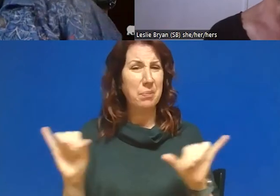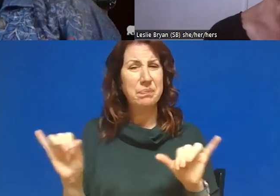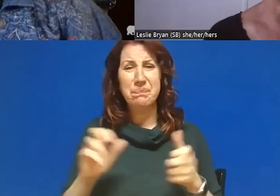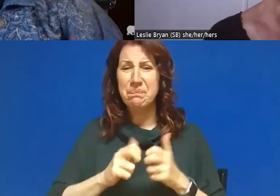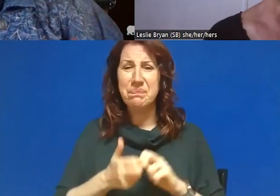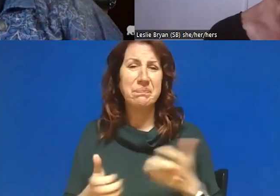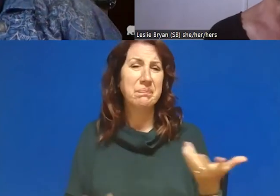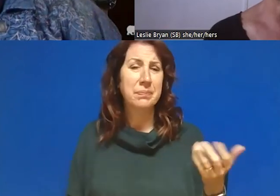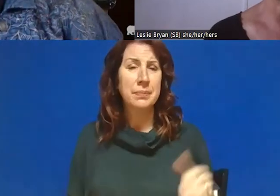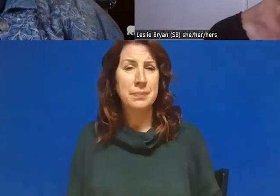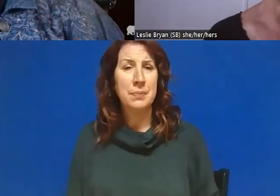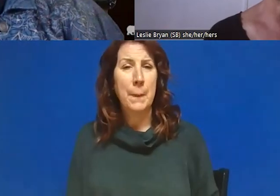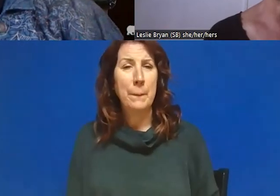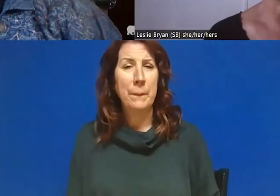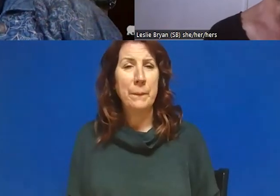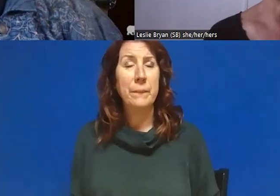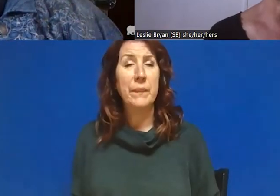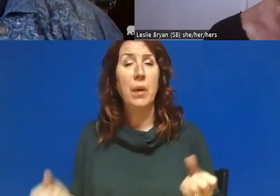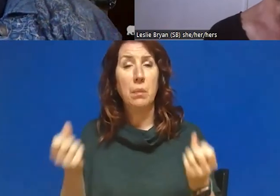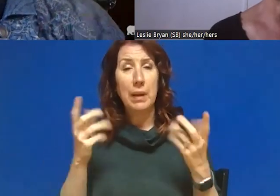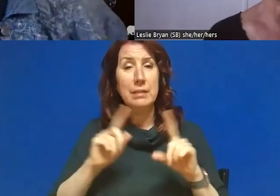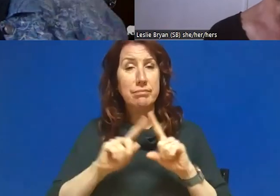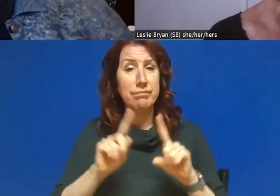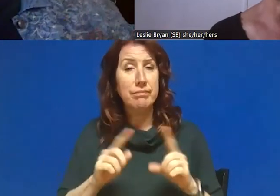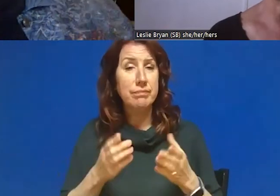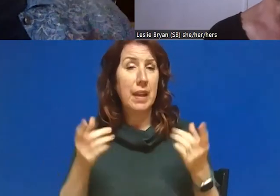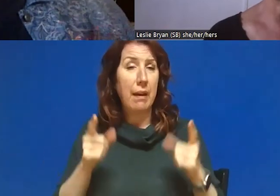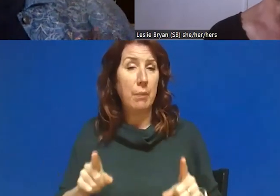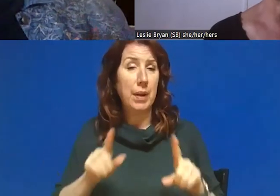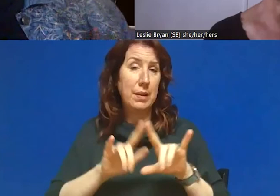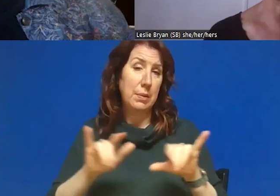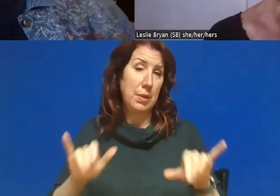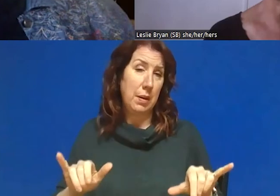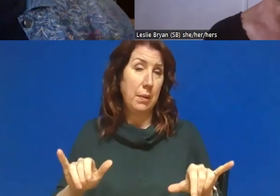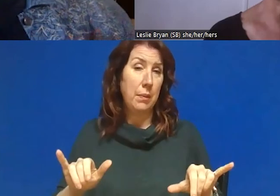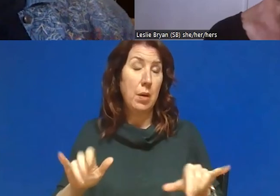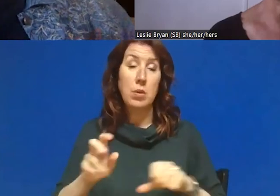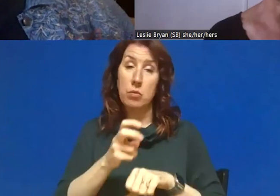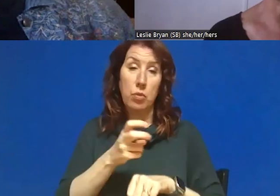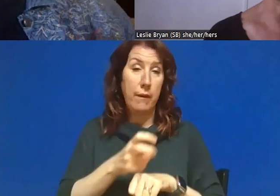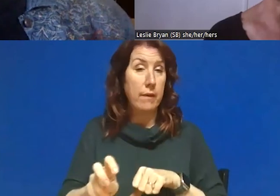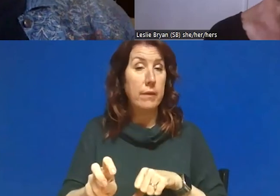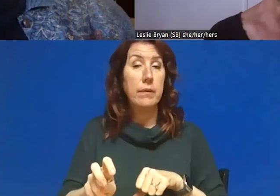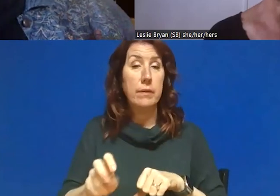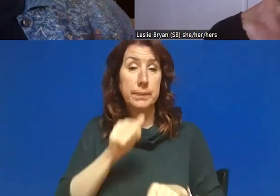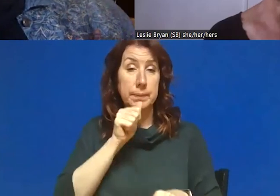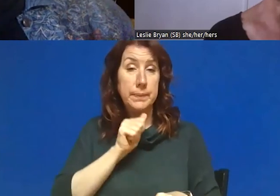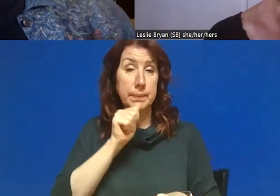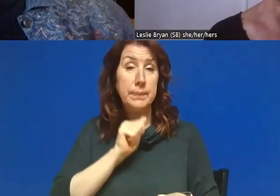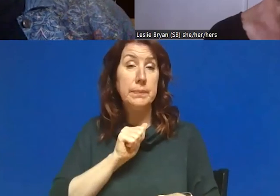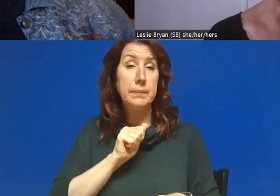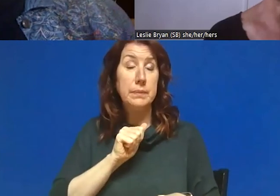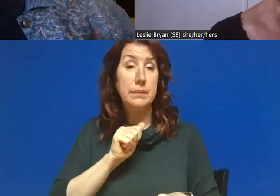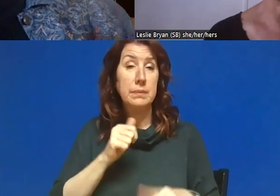many different things that went on all at the same time. It was very rough, and it has been rough. Like I was